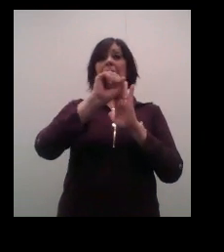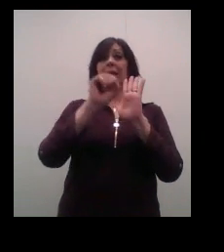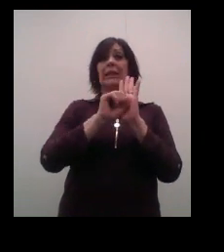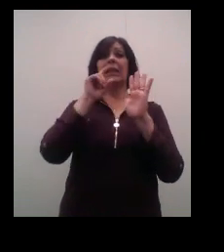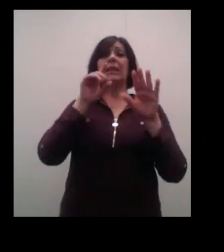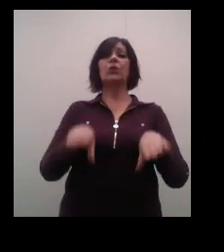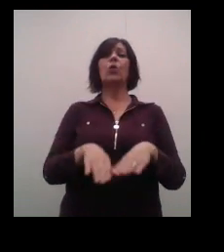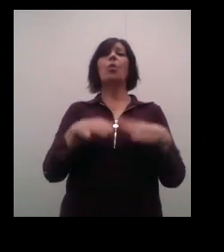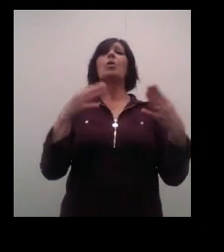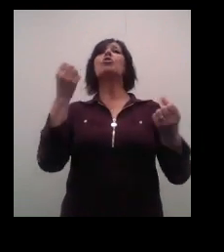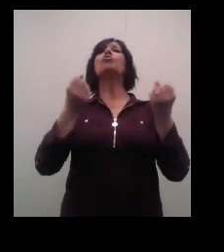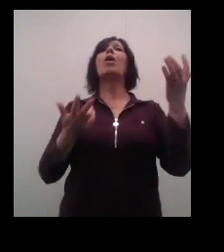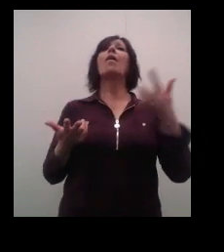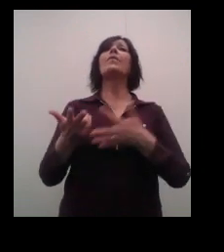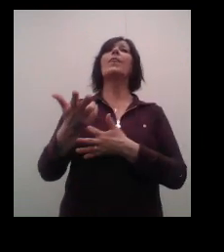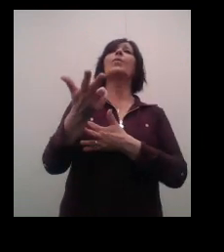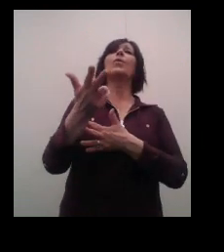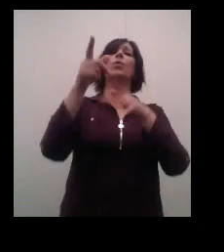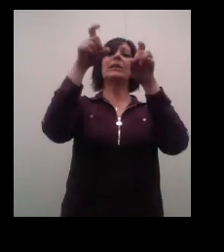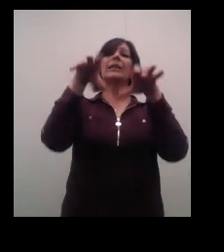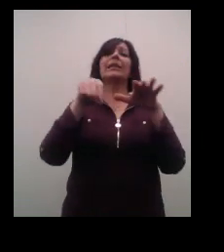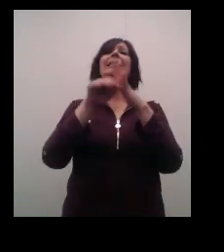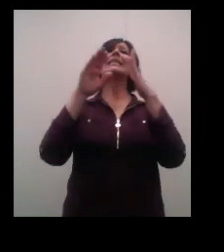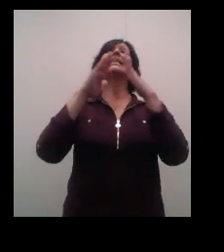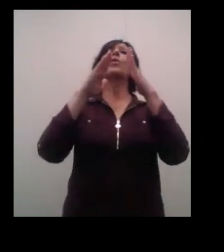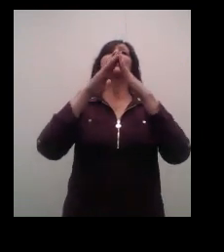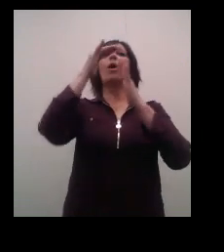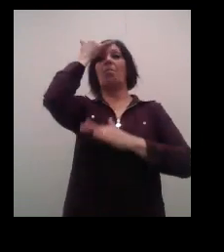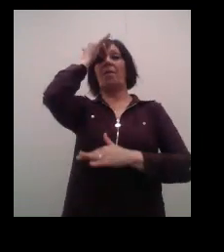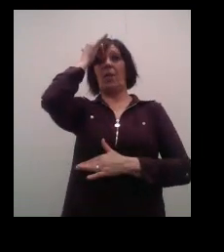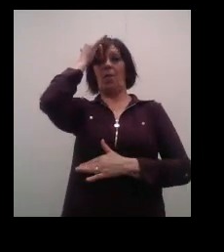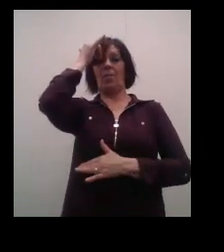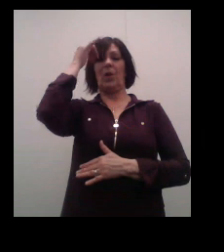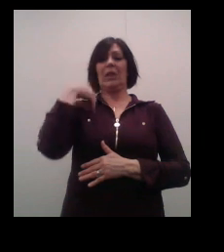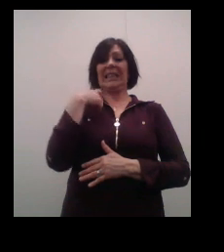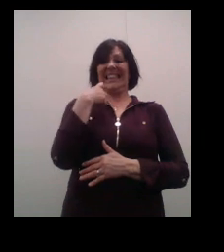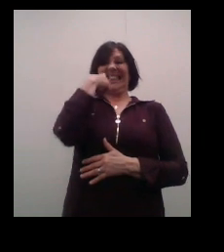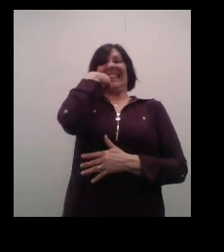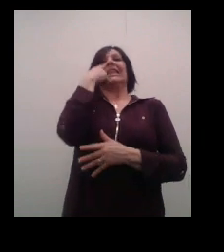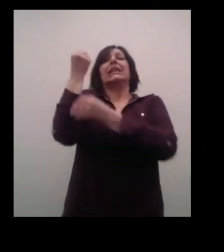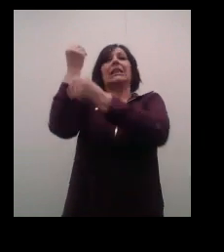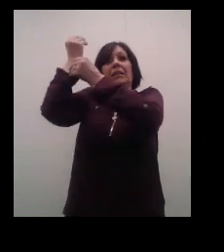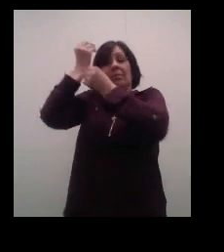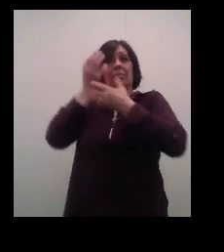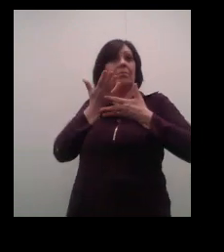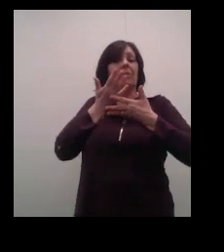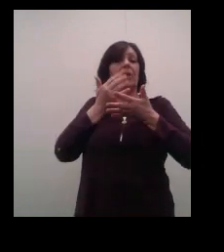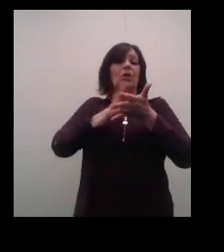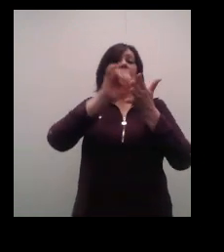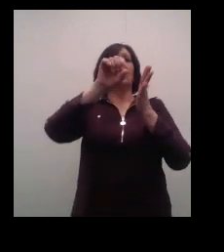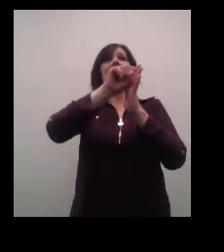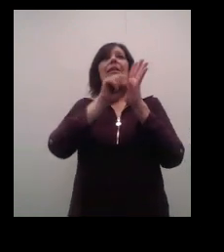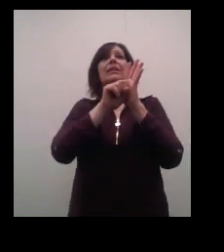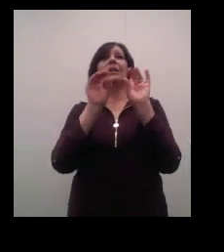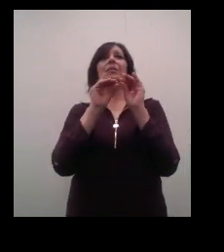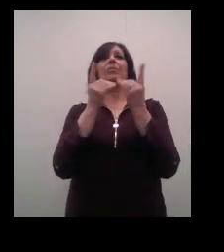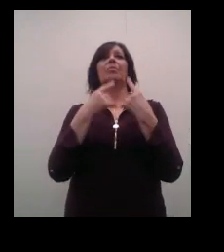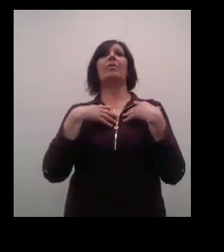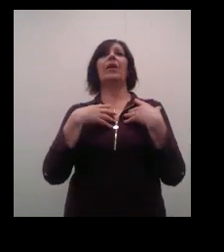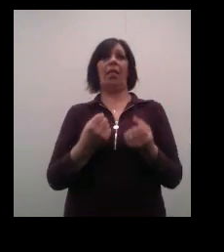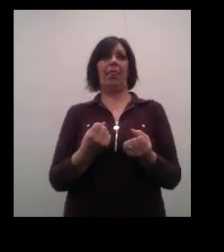up a drive-through testing site in downtown Buffalo. We just got information from the New York State Department of Health on that, so we